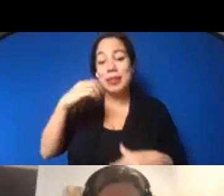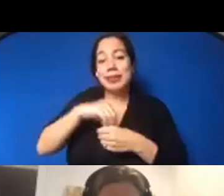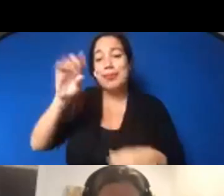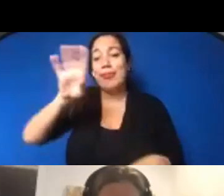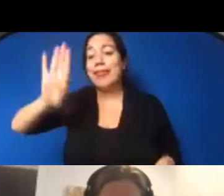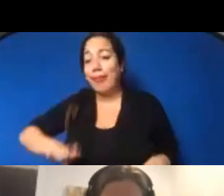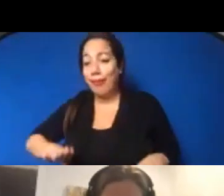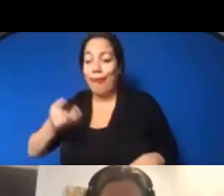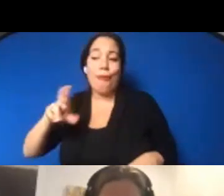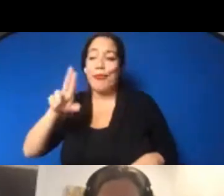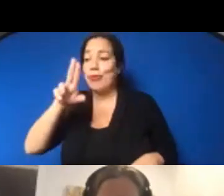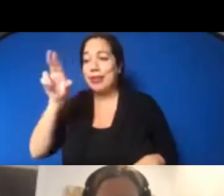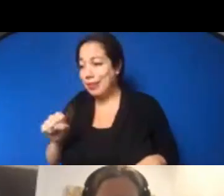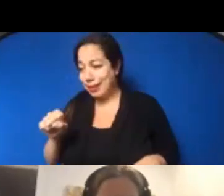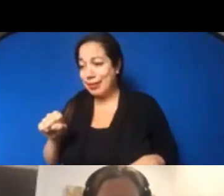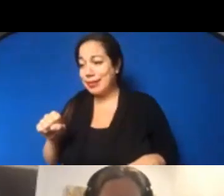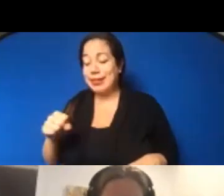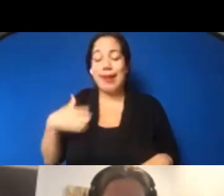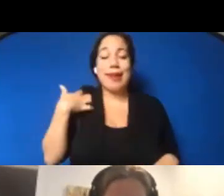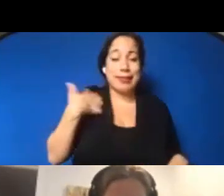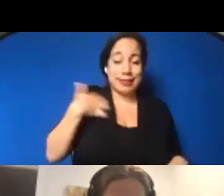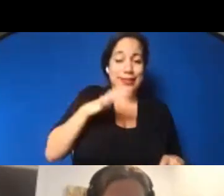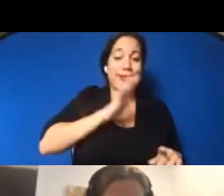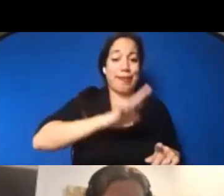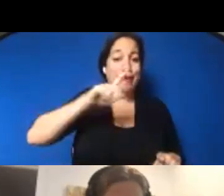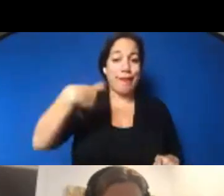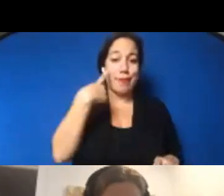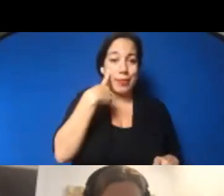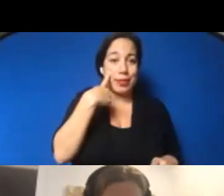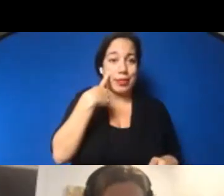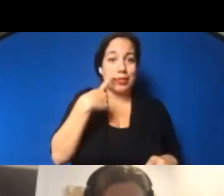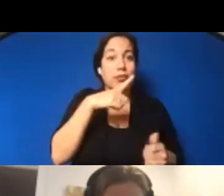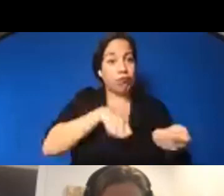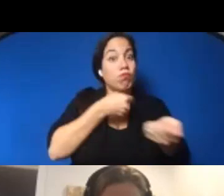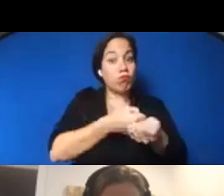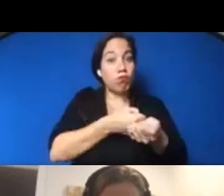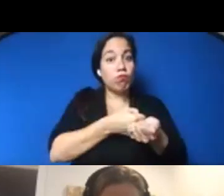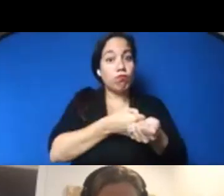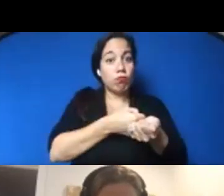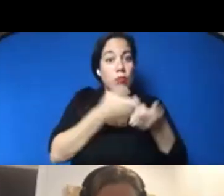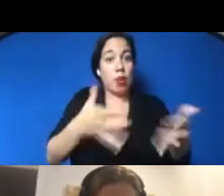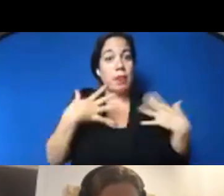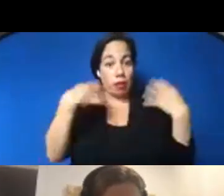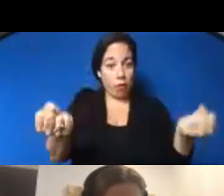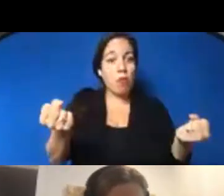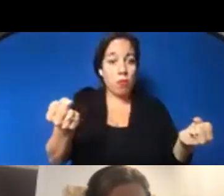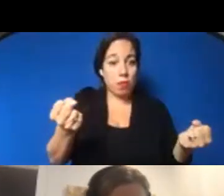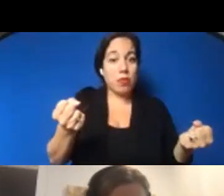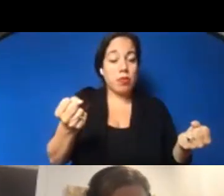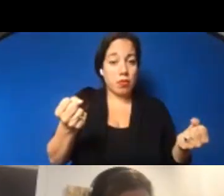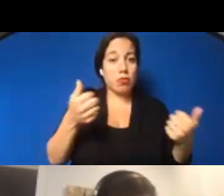or in the United States, the Argentinian government have been very supportive to public health measures to